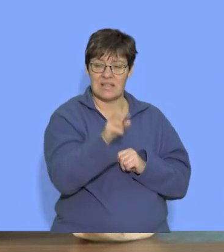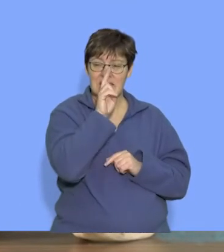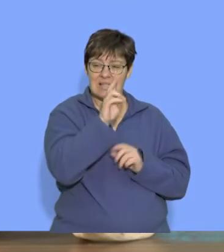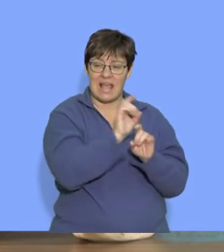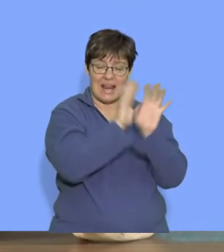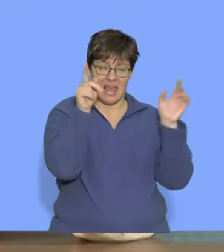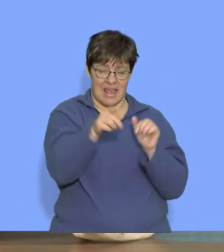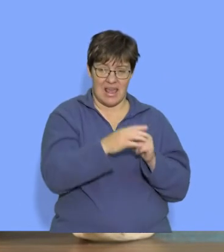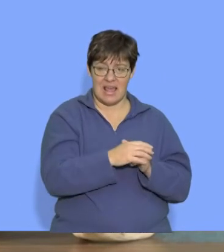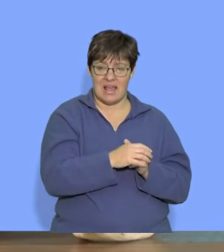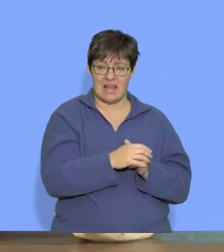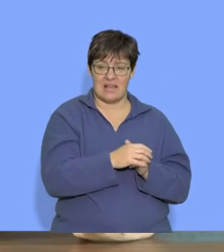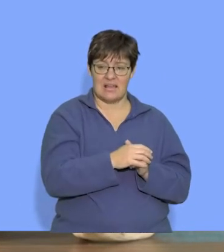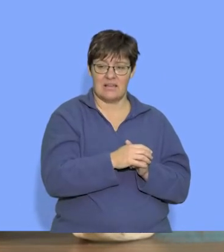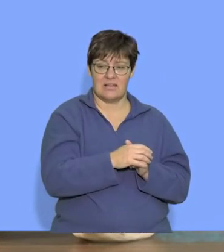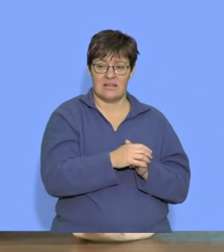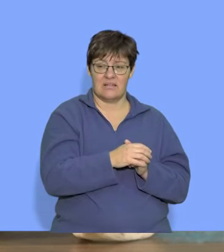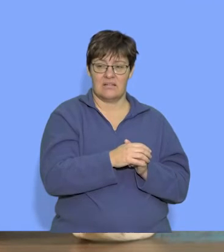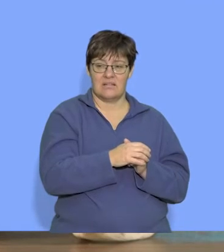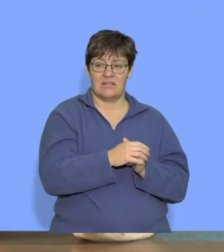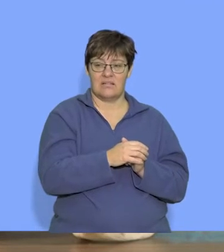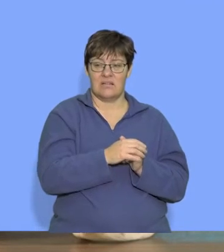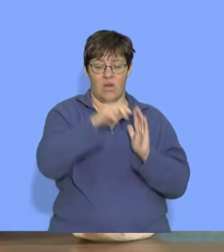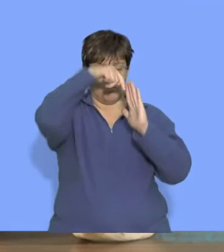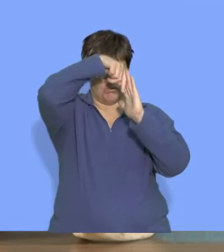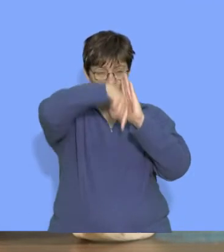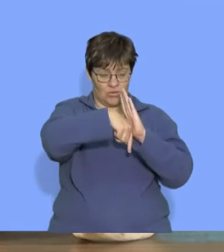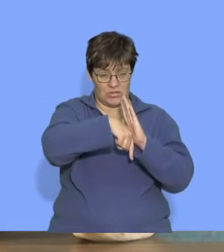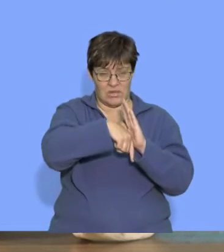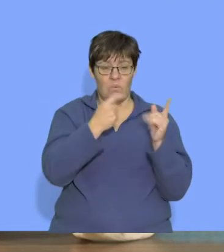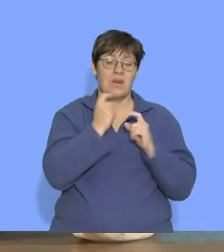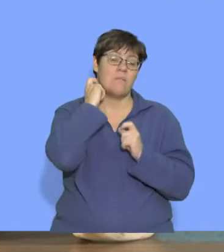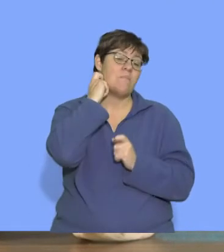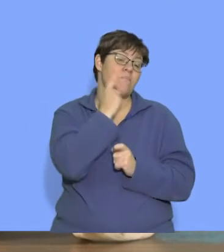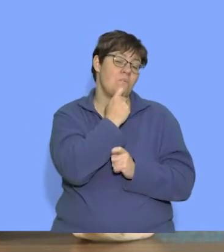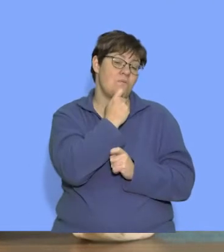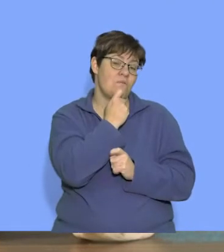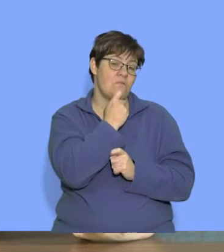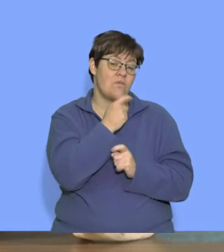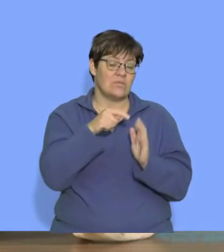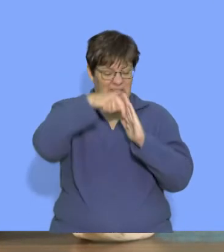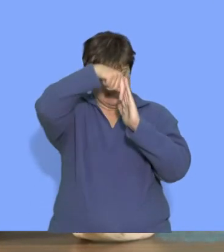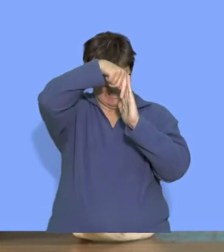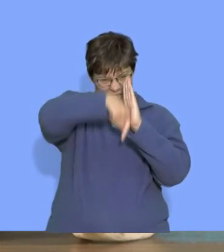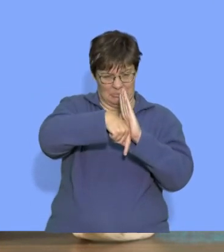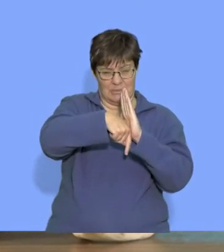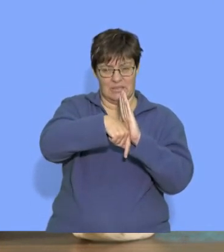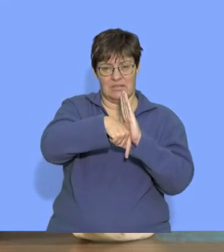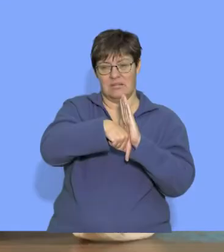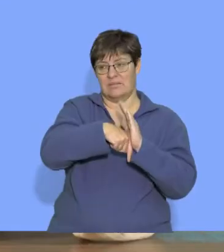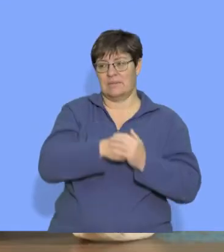and here you can clearly see this is the root of the tooth in the jawbone, and that points to how deep it